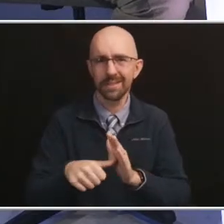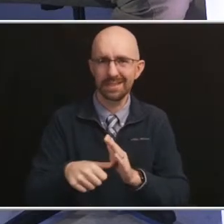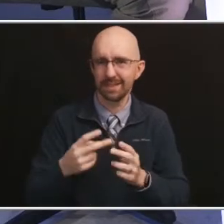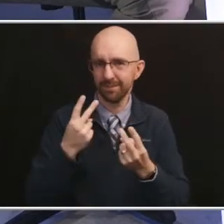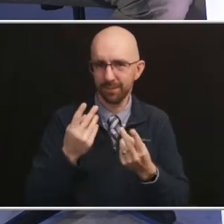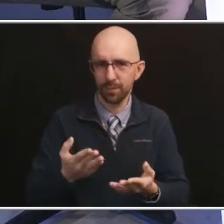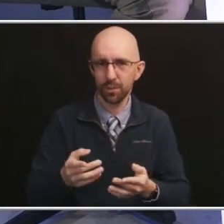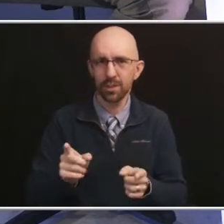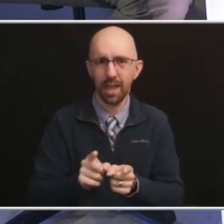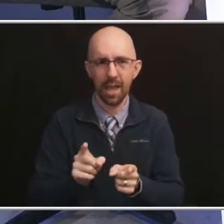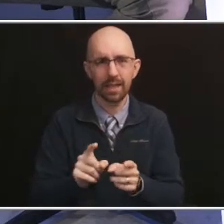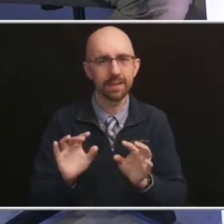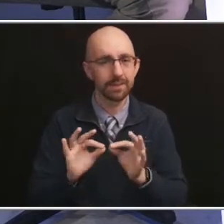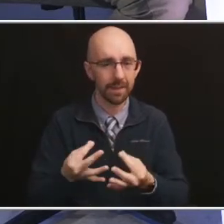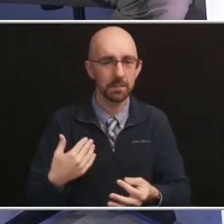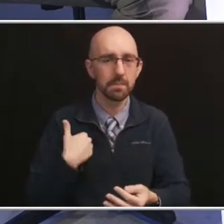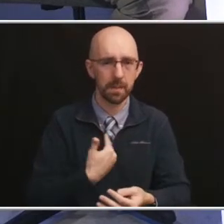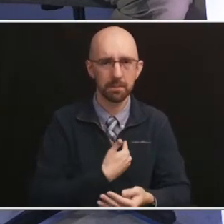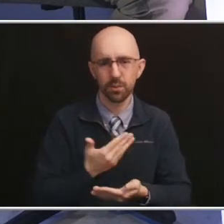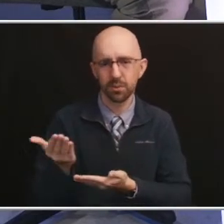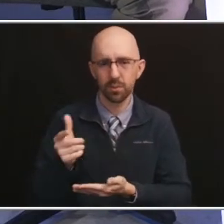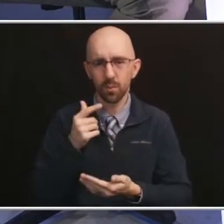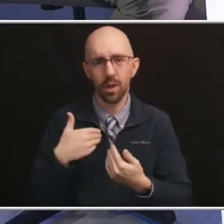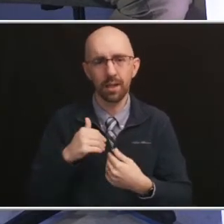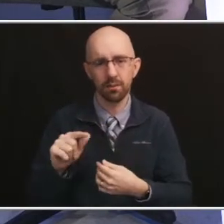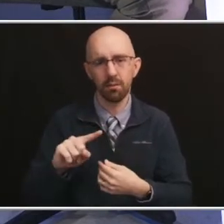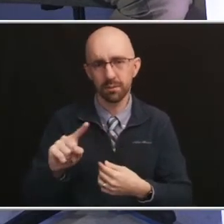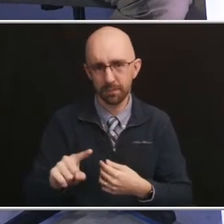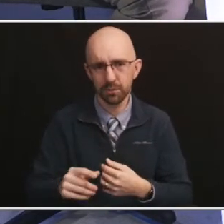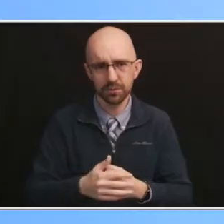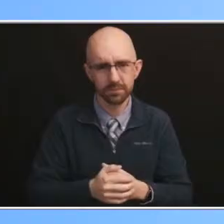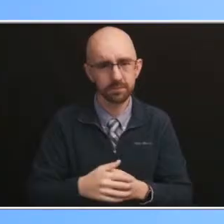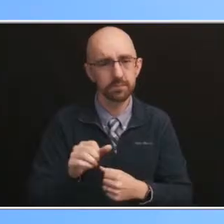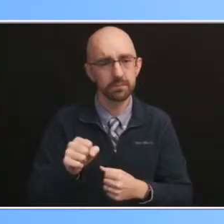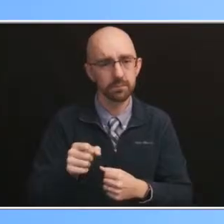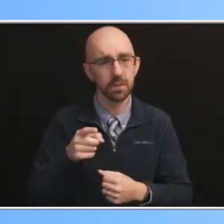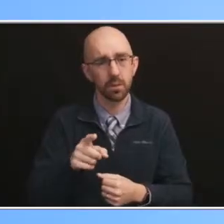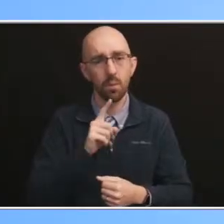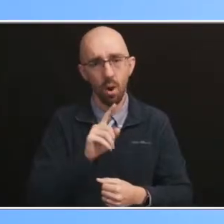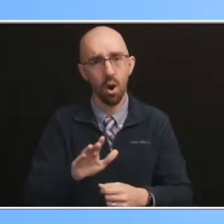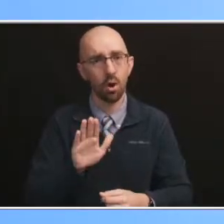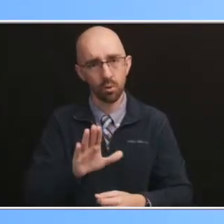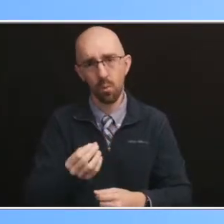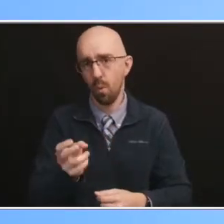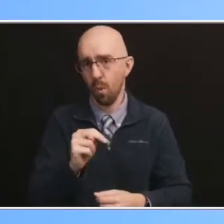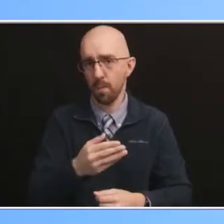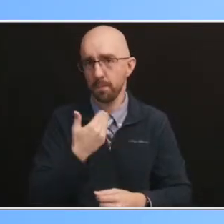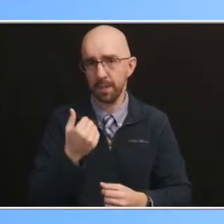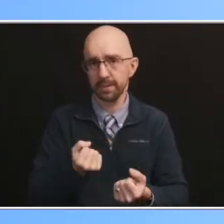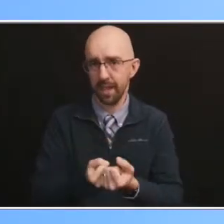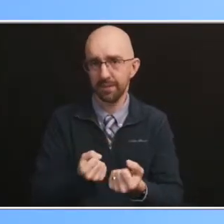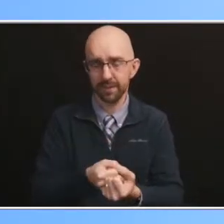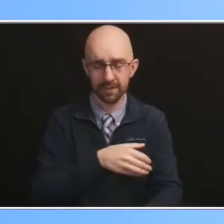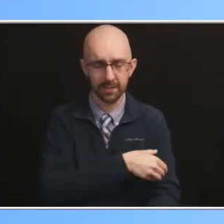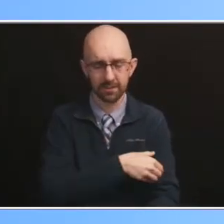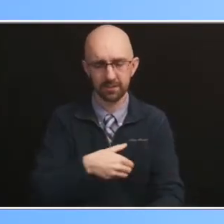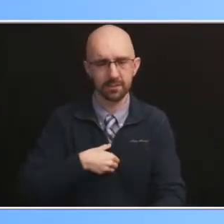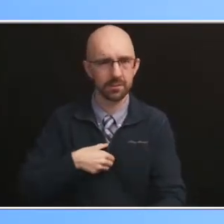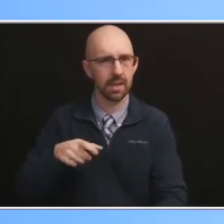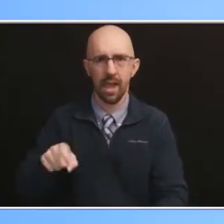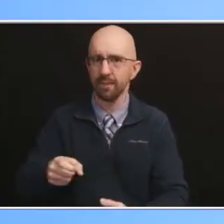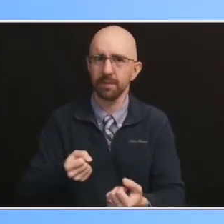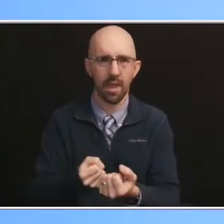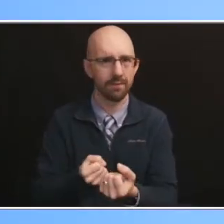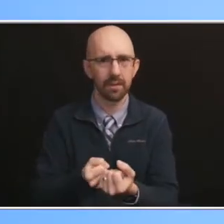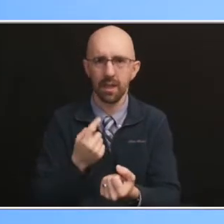a family member of someone who has Alzheimer's? Yes, that you are your best advocate, and that you will need to advocate. Mm-hmm. And you